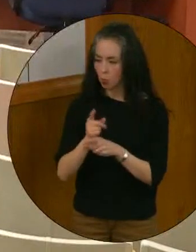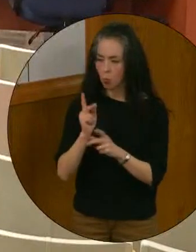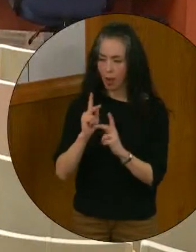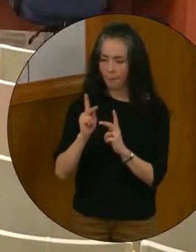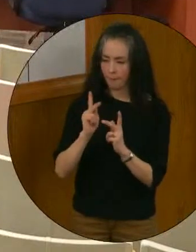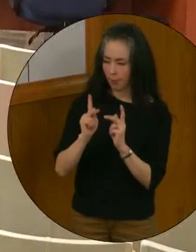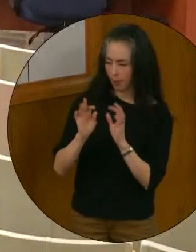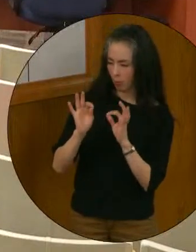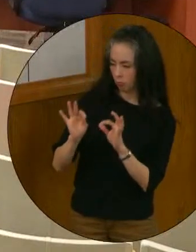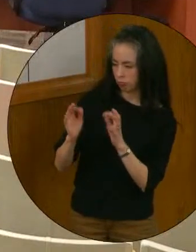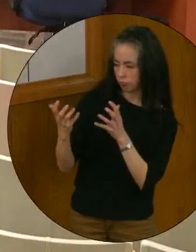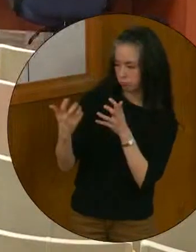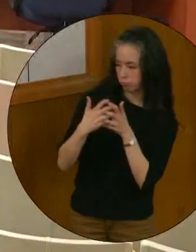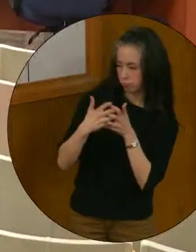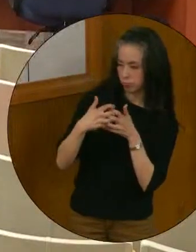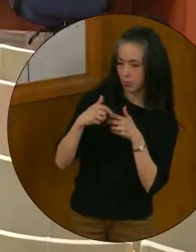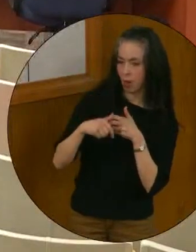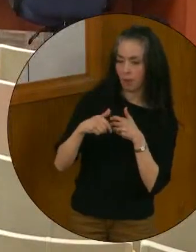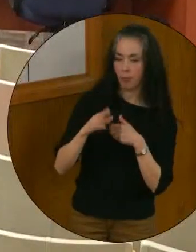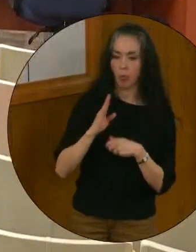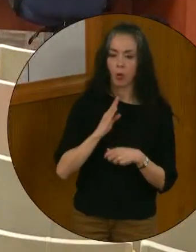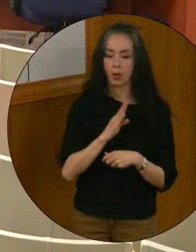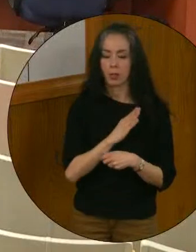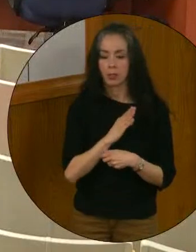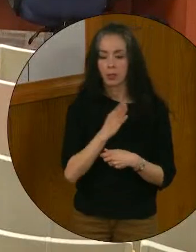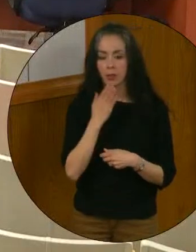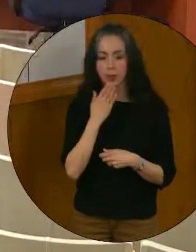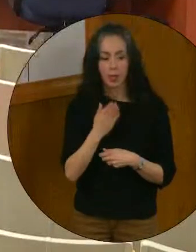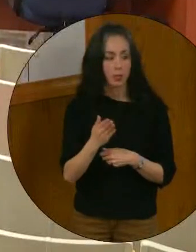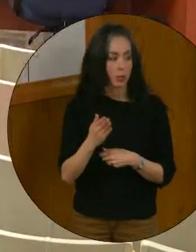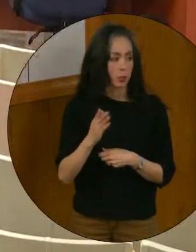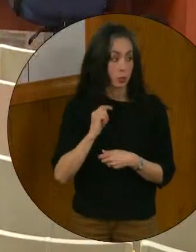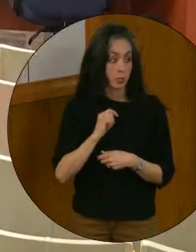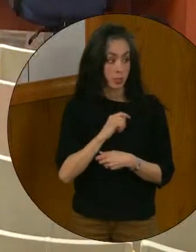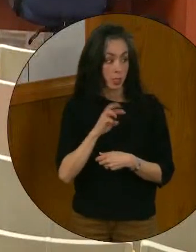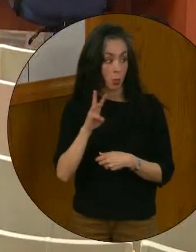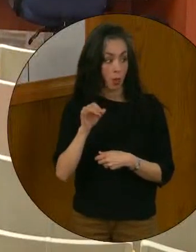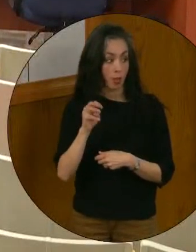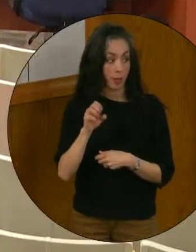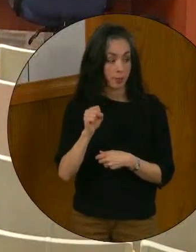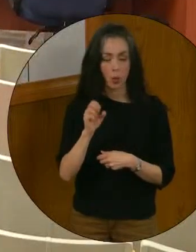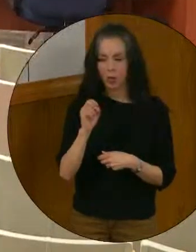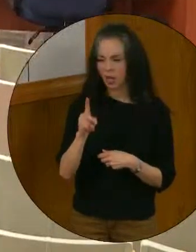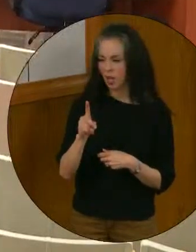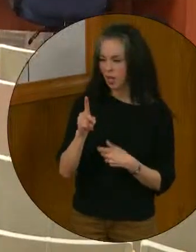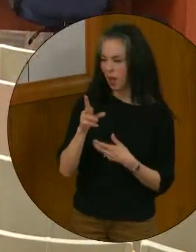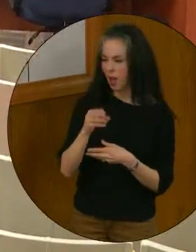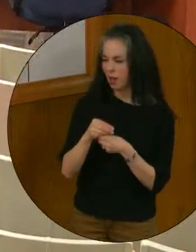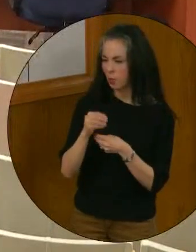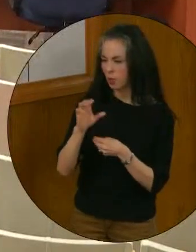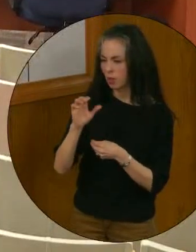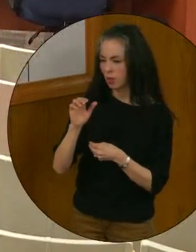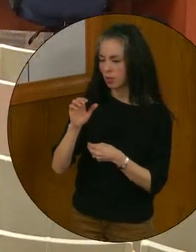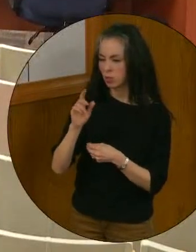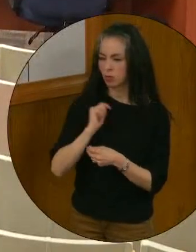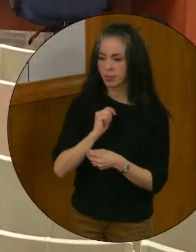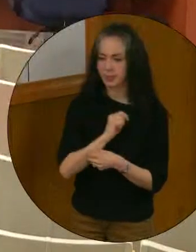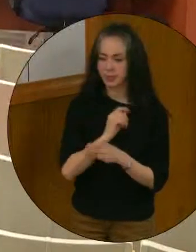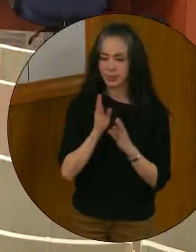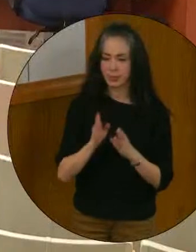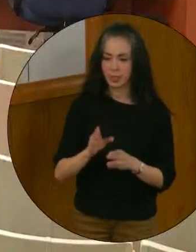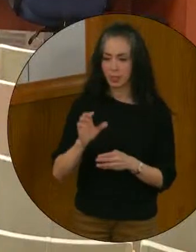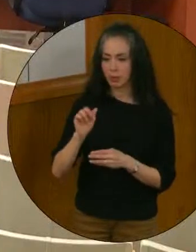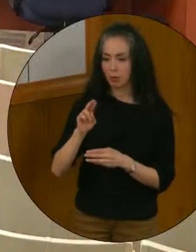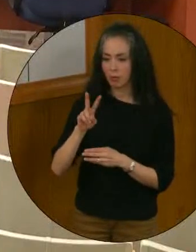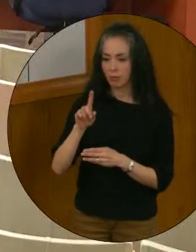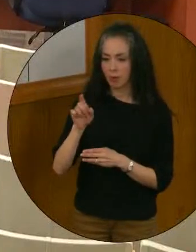Trustee Williams? Thank you, Madam President. Yeah, just going along with Trustee Cavazos, and like I was telling her, like those ones,